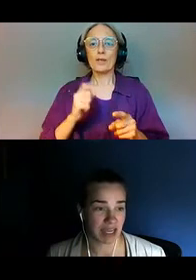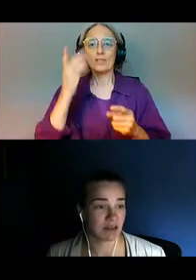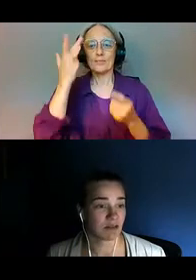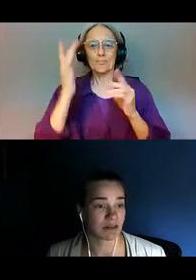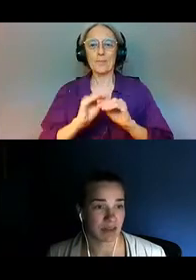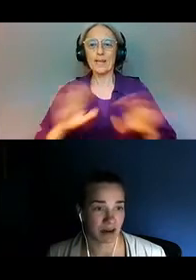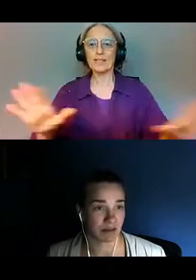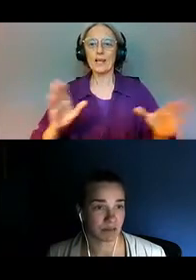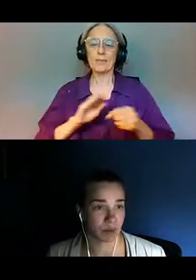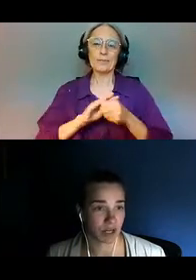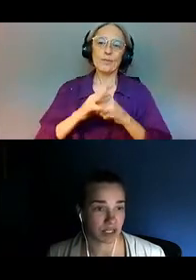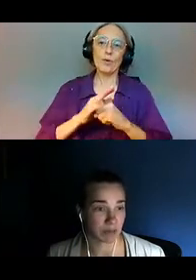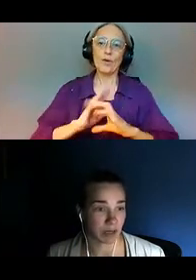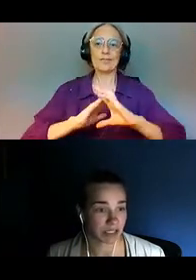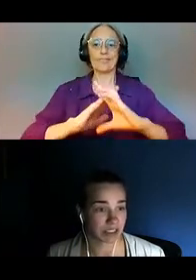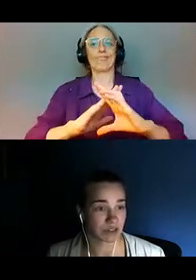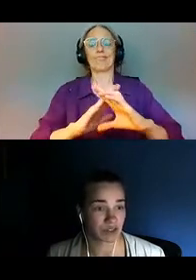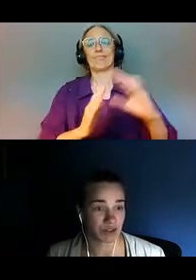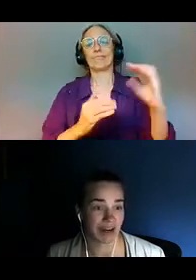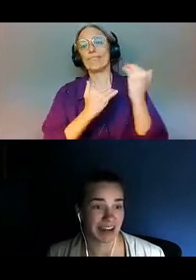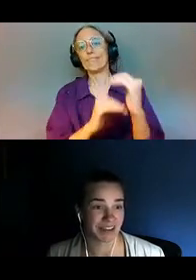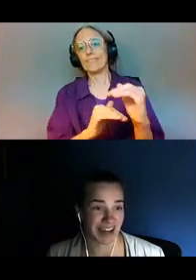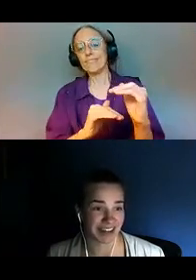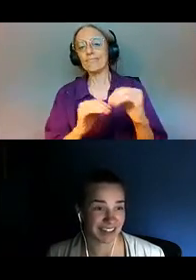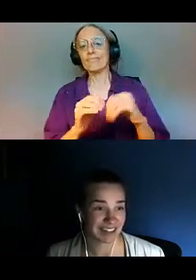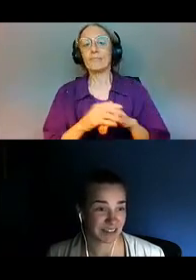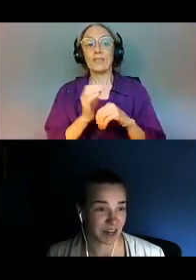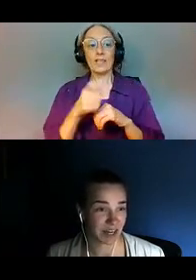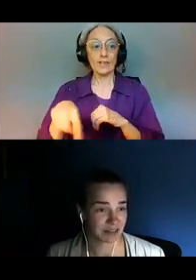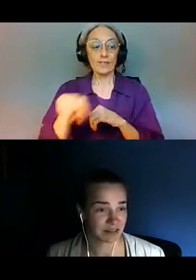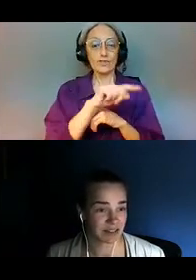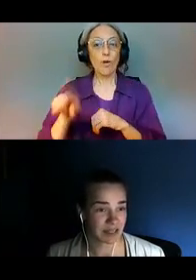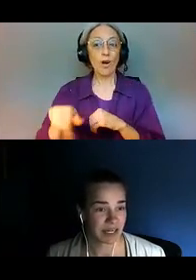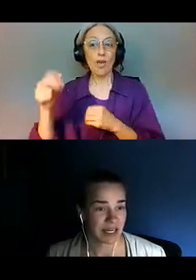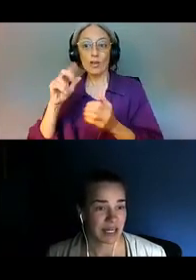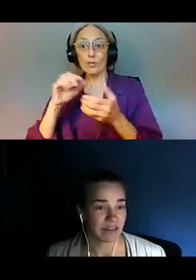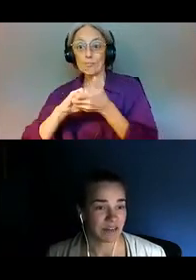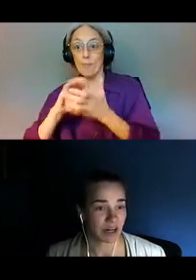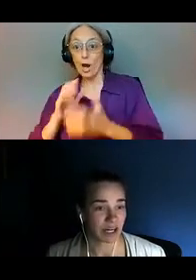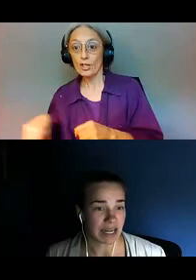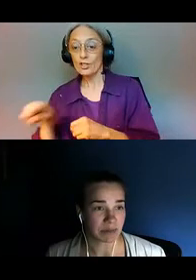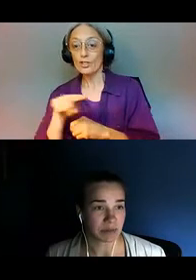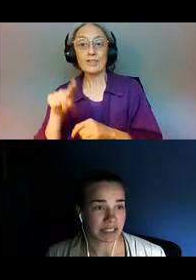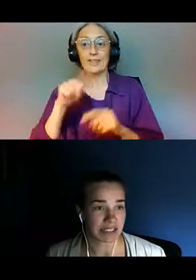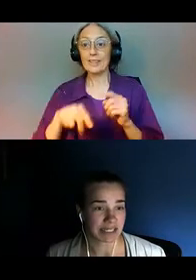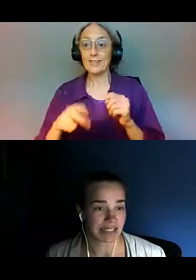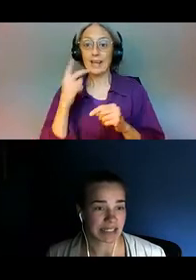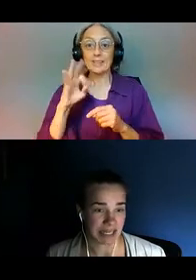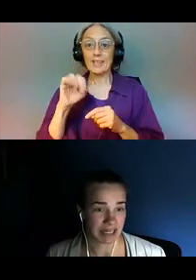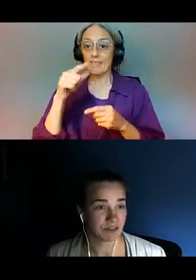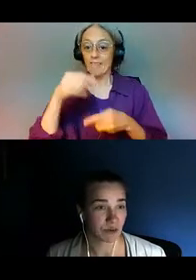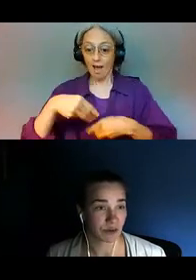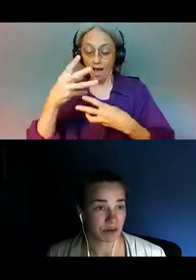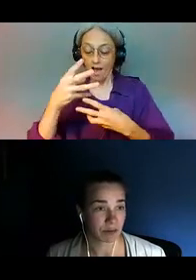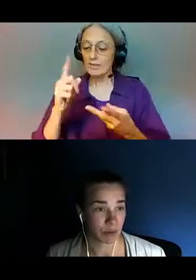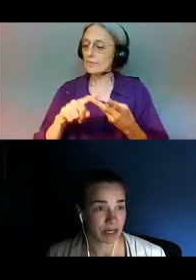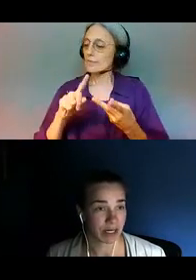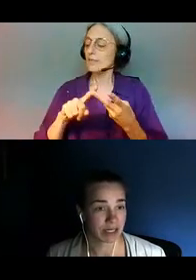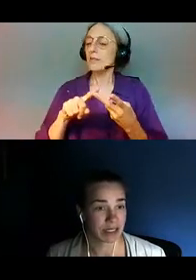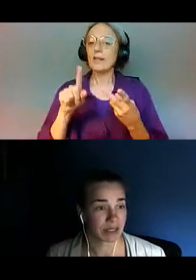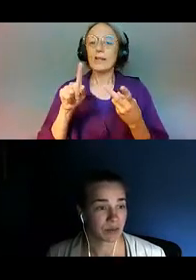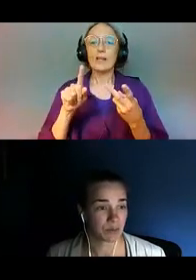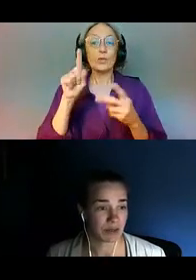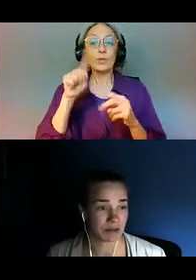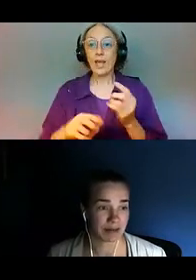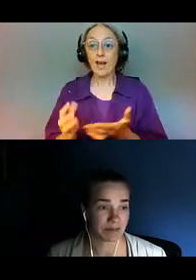especially if they or their project partners do not have access to files. If you're unable to collect data for the